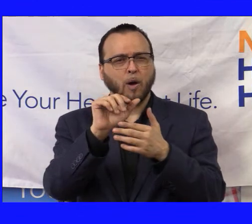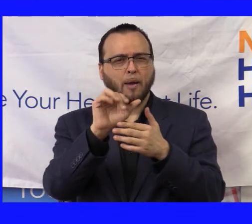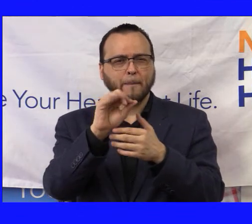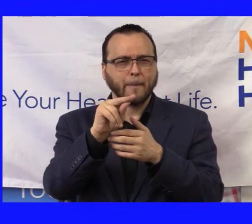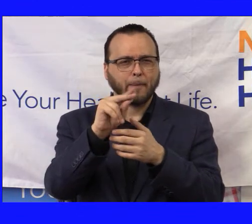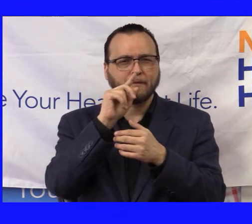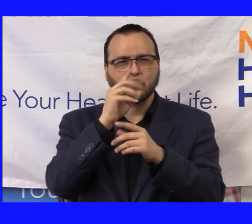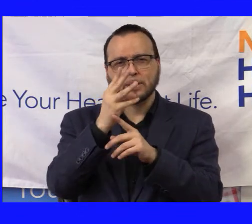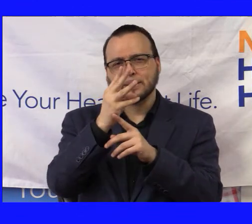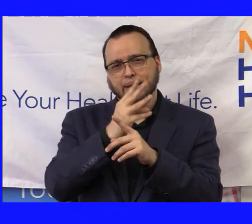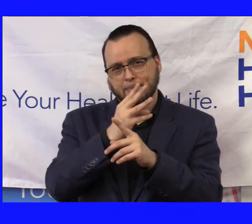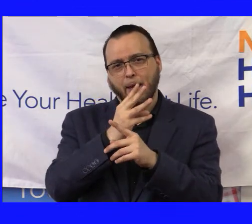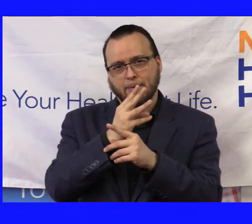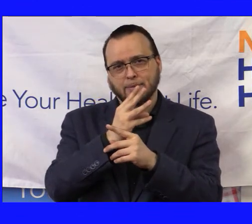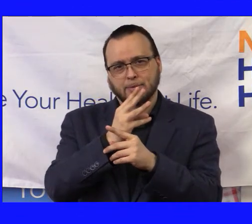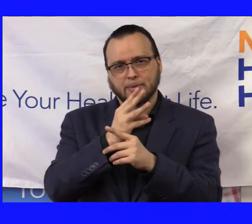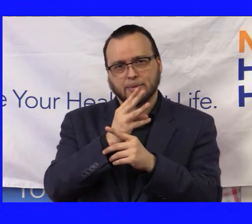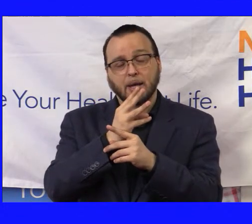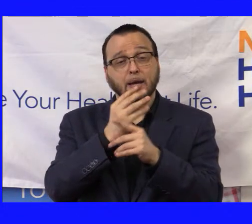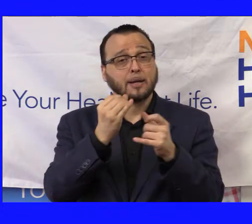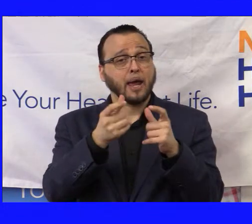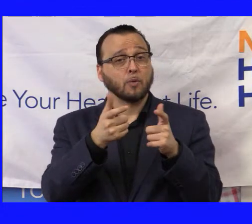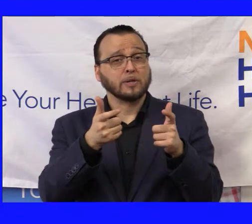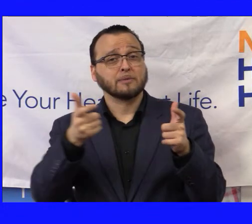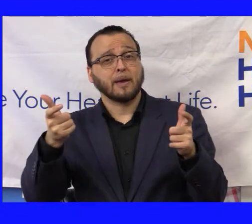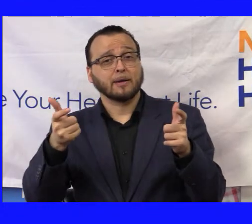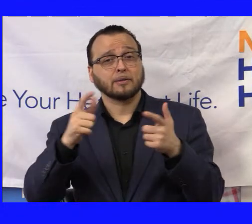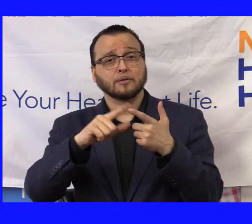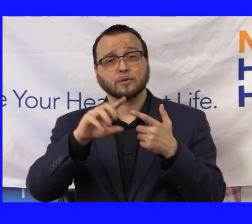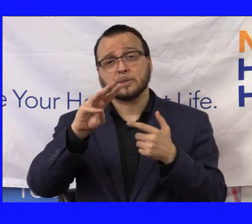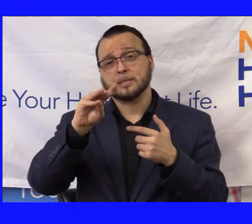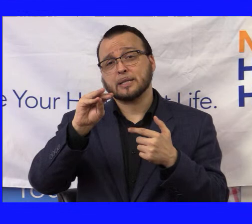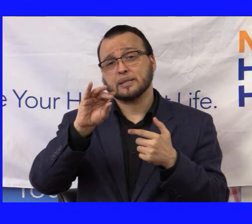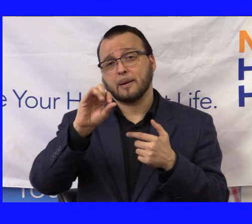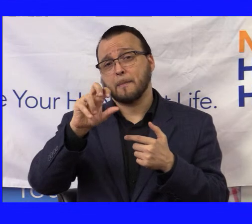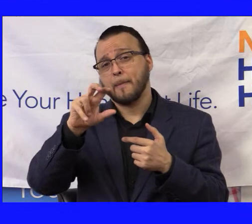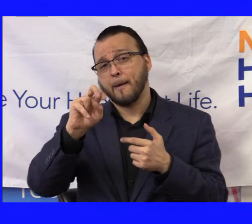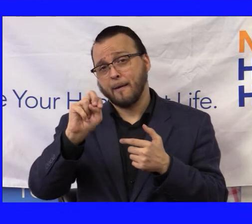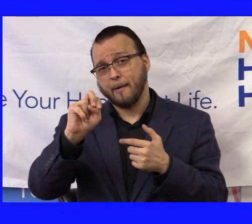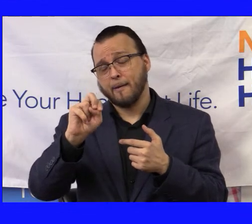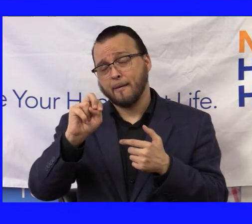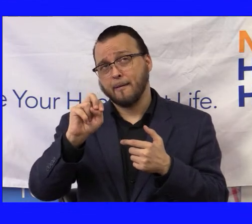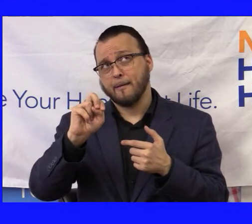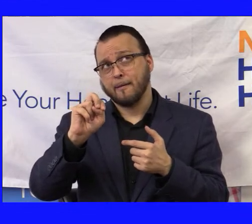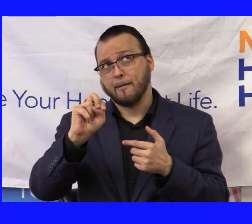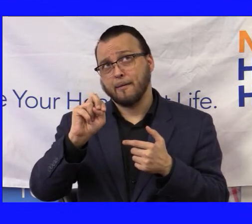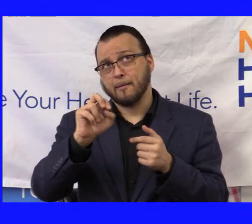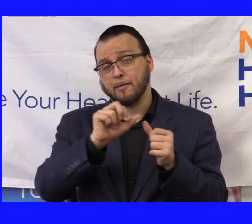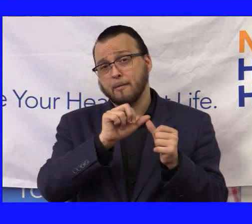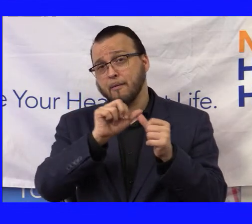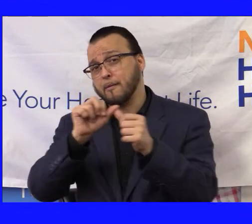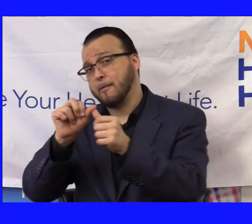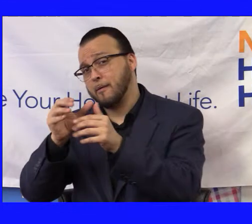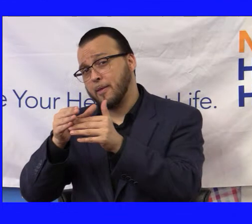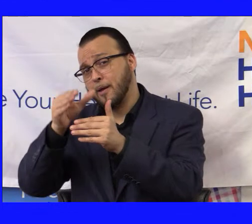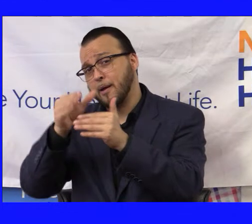months, and now we are expanding it to $60 million and through the end of September.